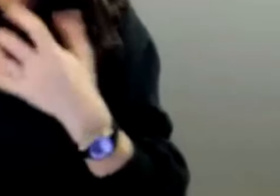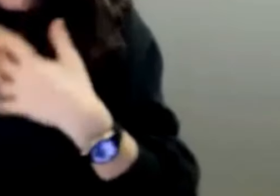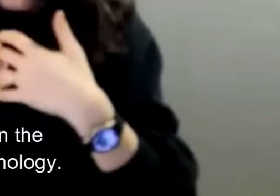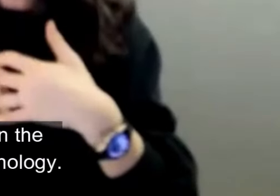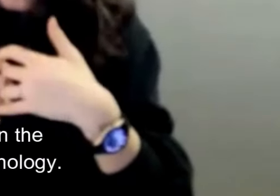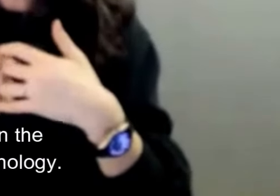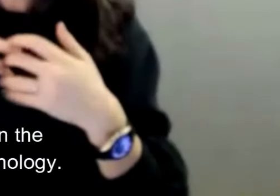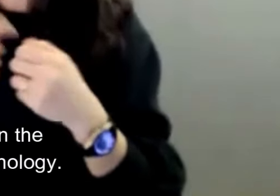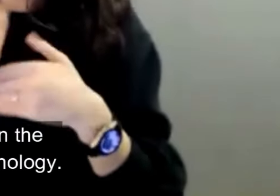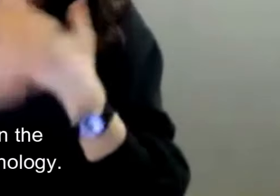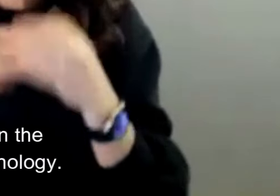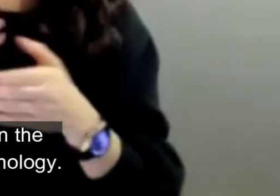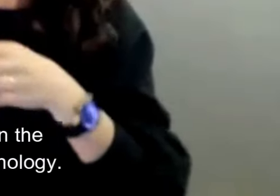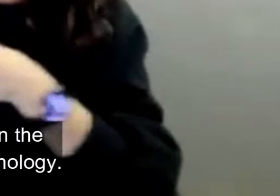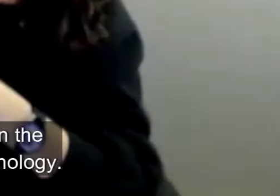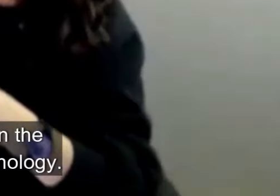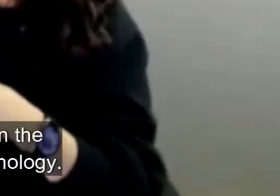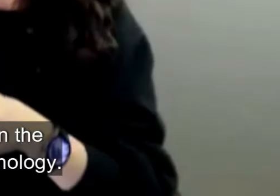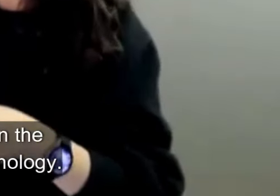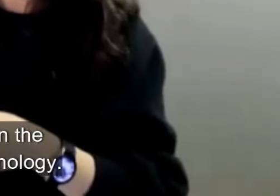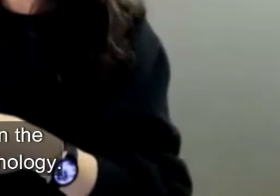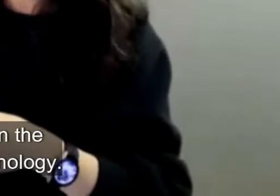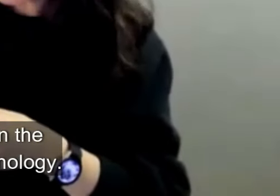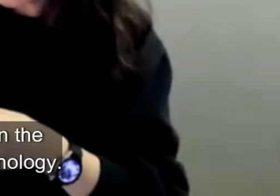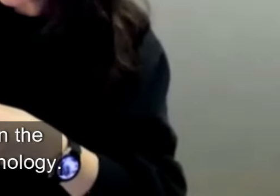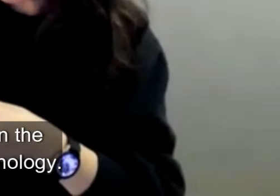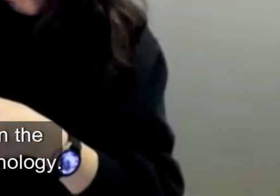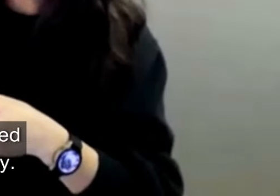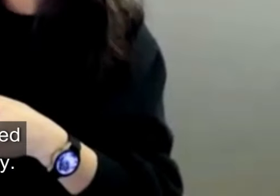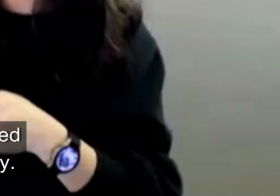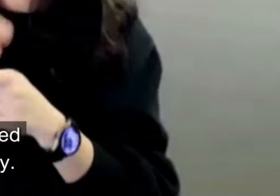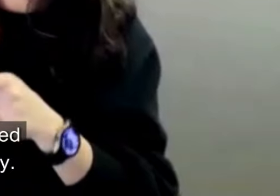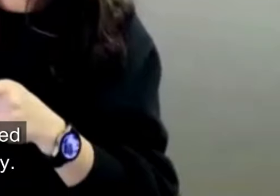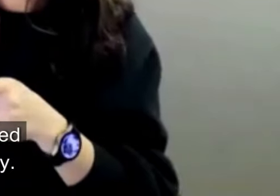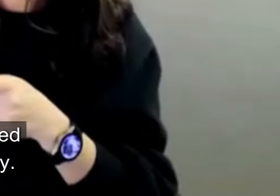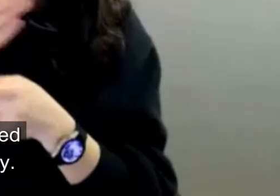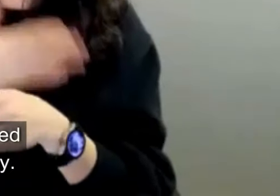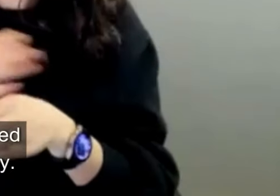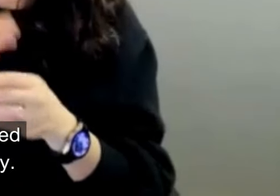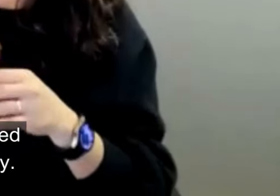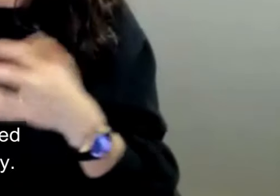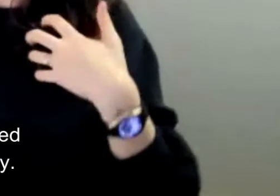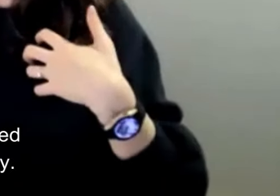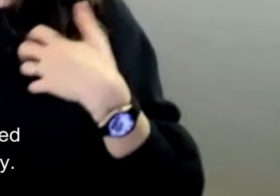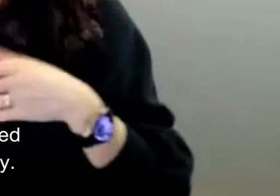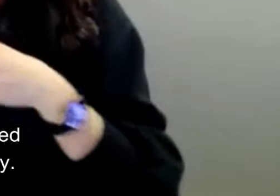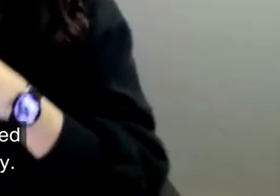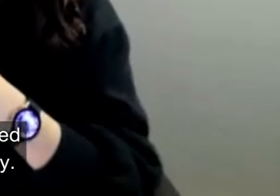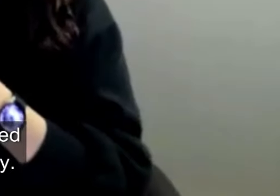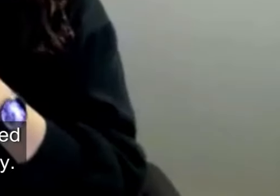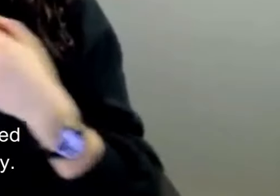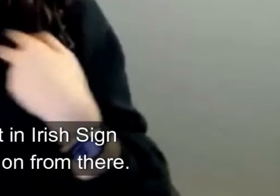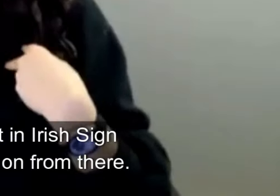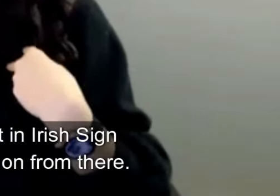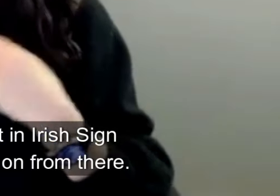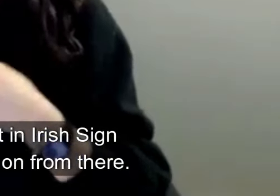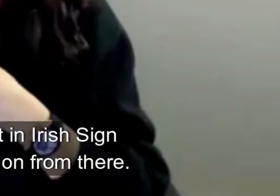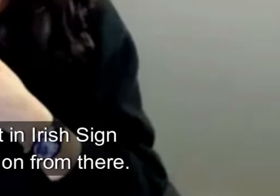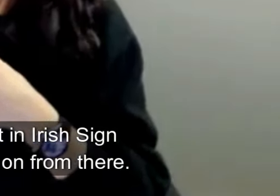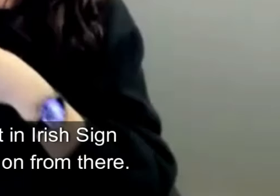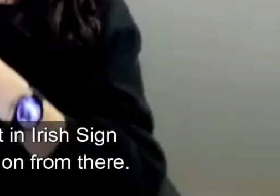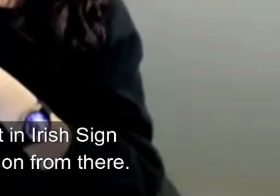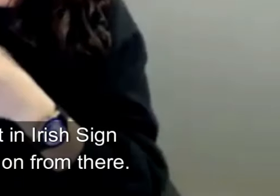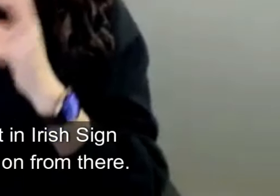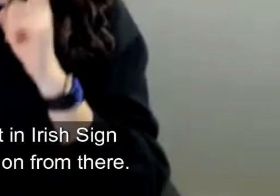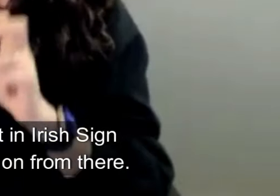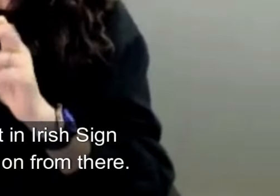So Robert has been working in the area of computers and technology, and then over time he got involved in the Irish Deaf Society. And that's what